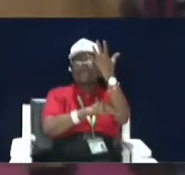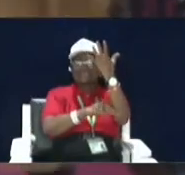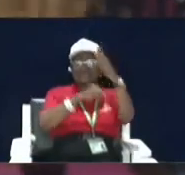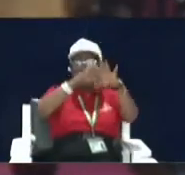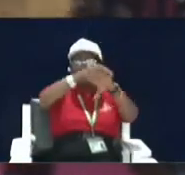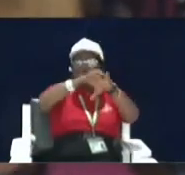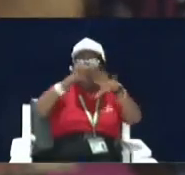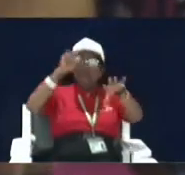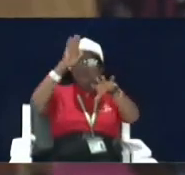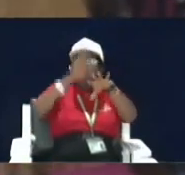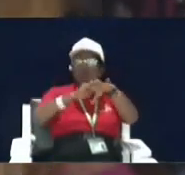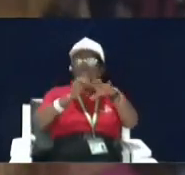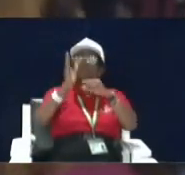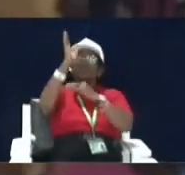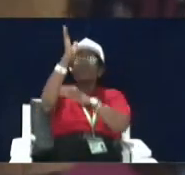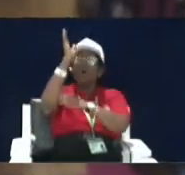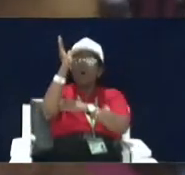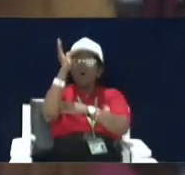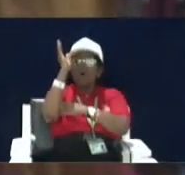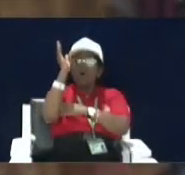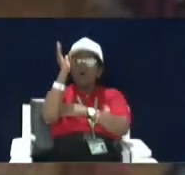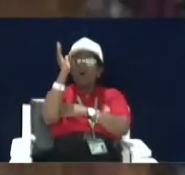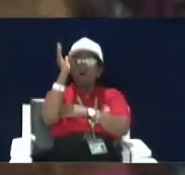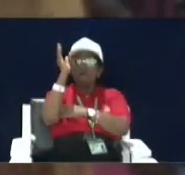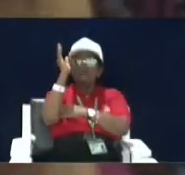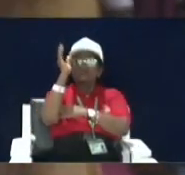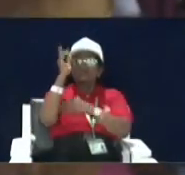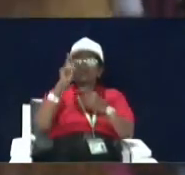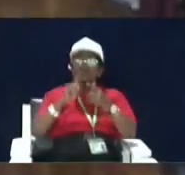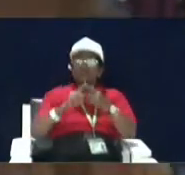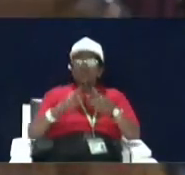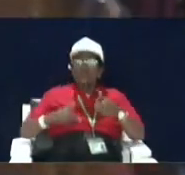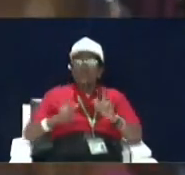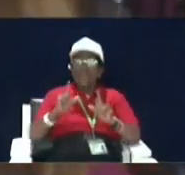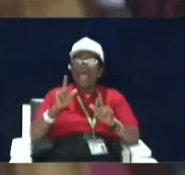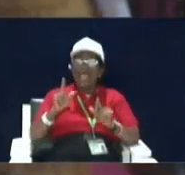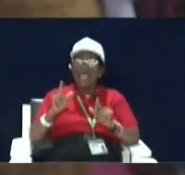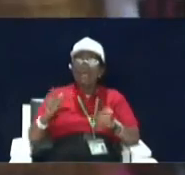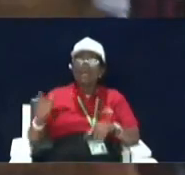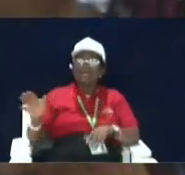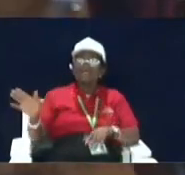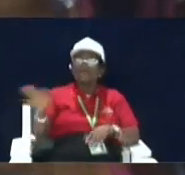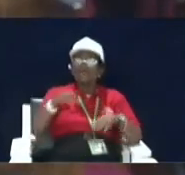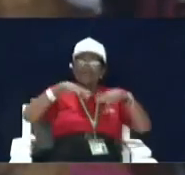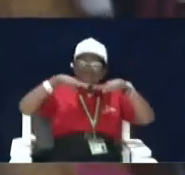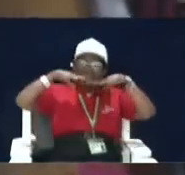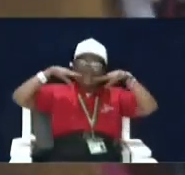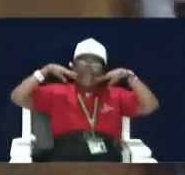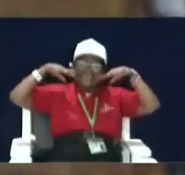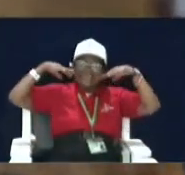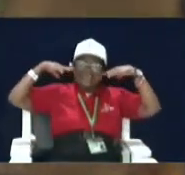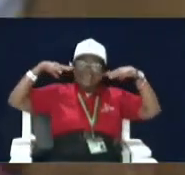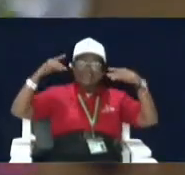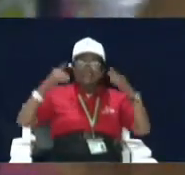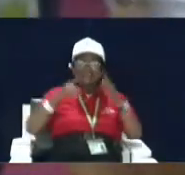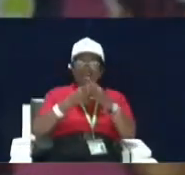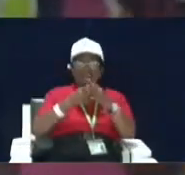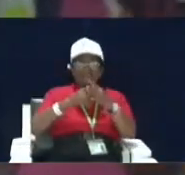Call on God to let your laughter begin.